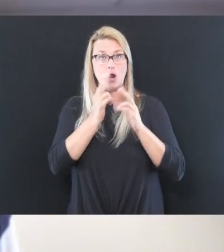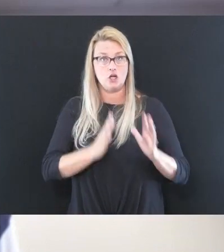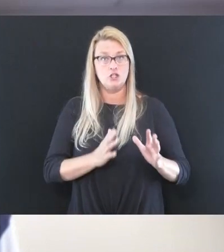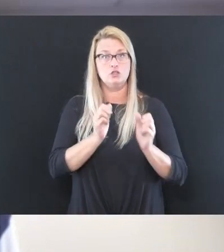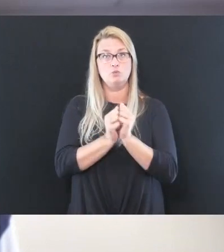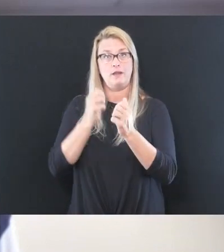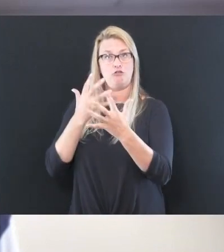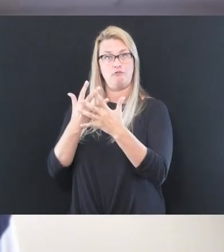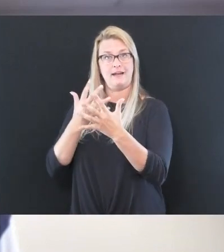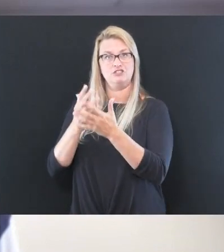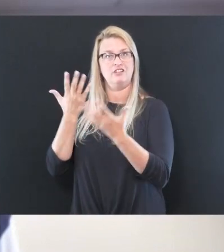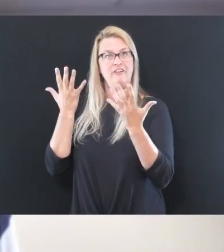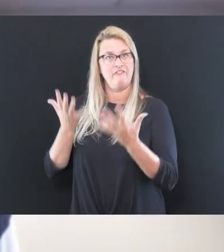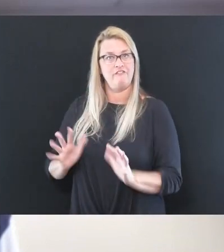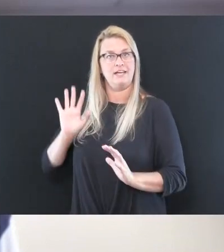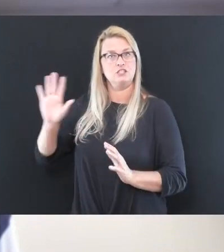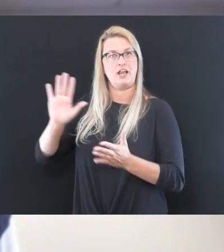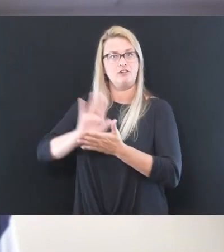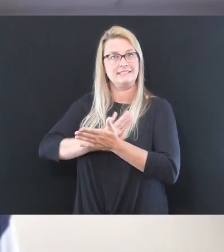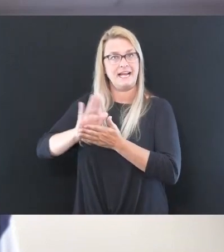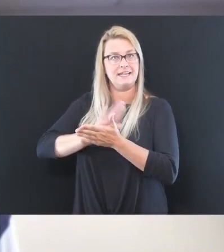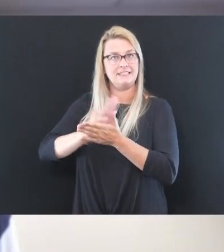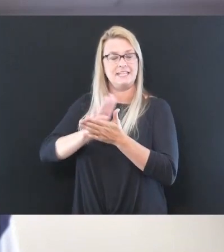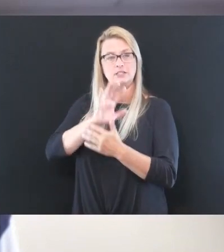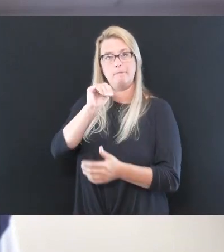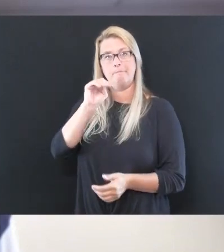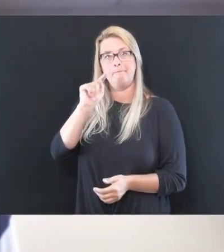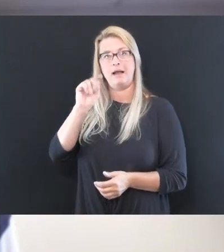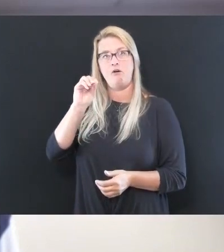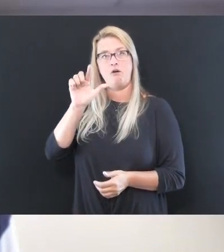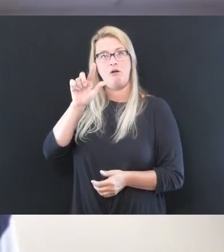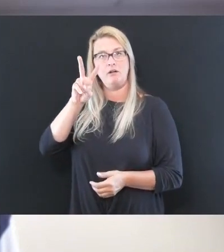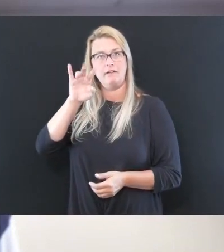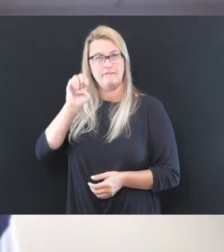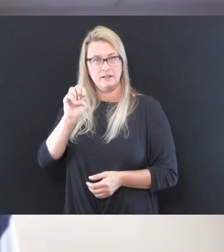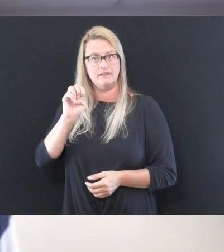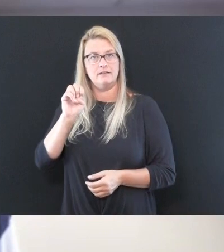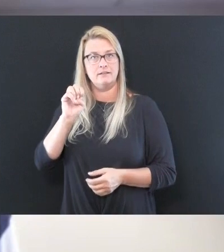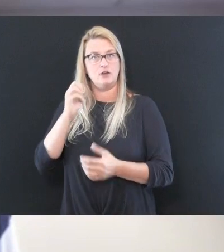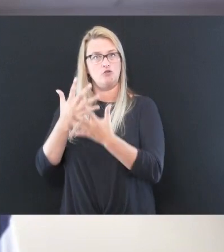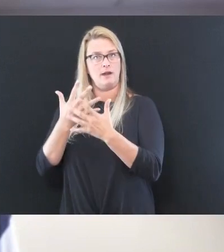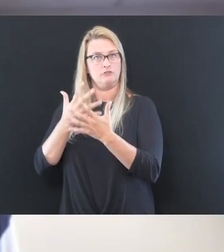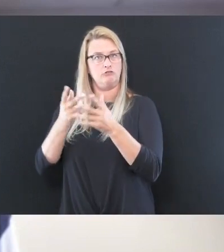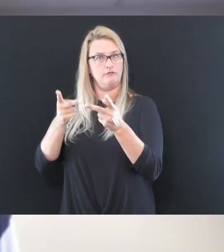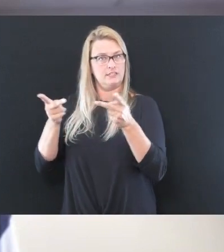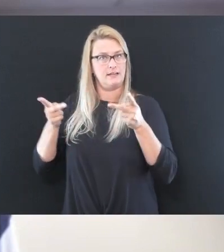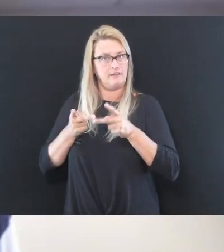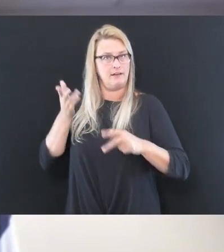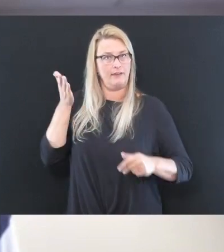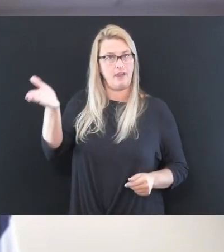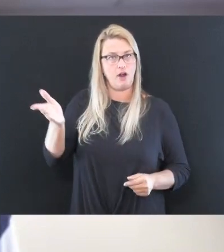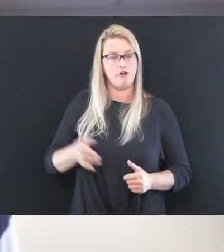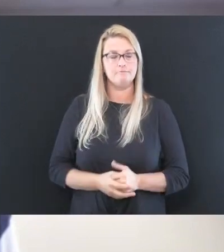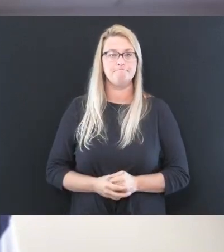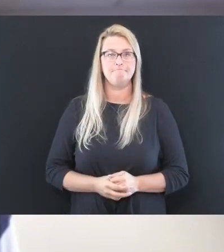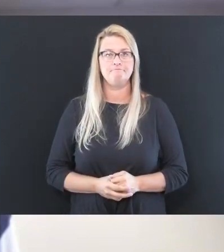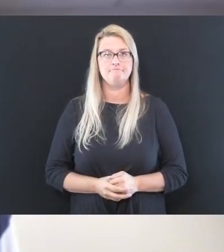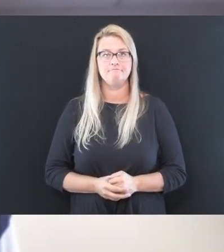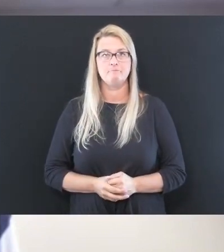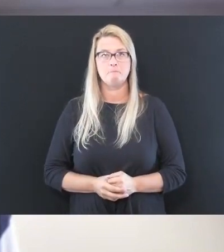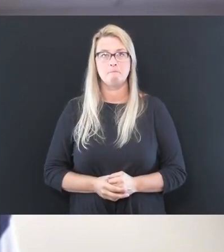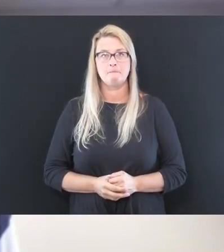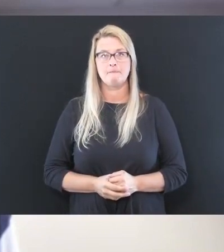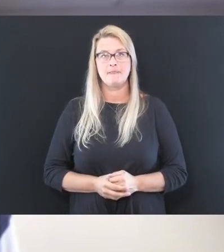finish the sanitization missions at Mount Olive Correctional Facility. In addition, a lot of work going